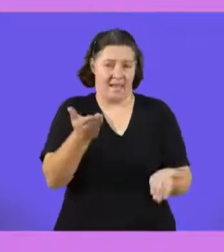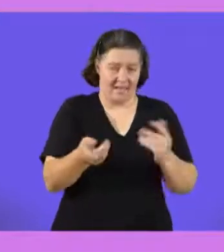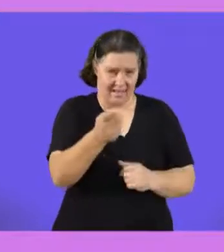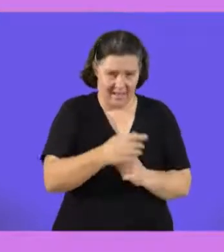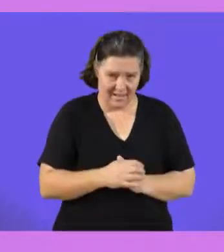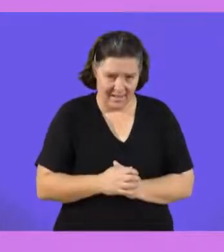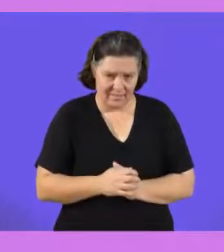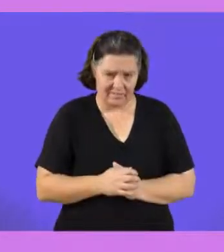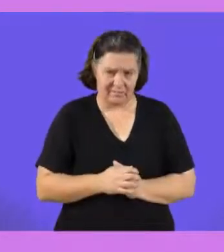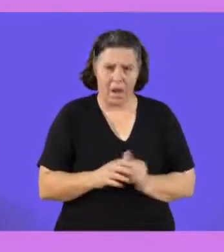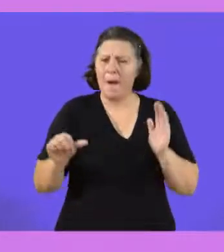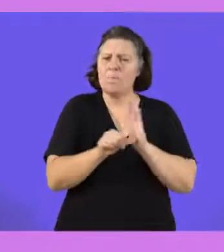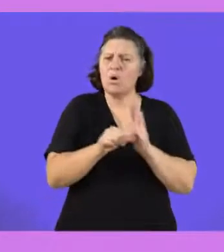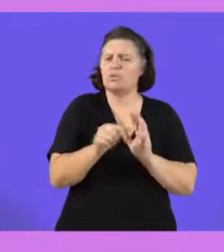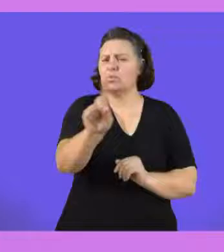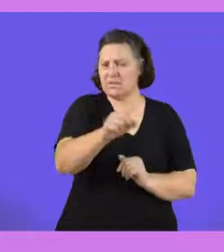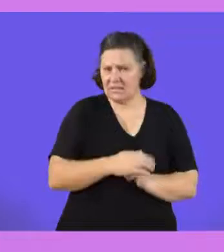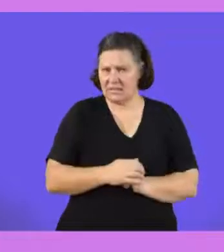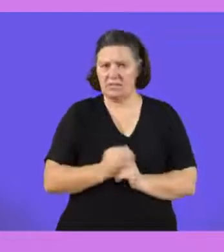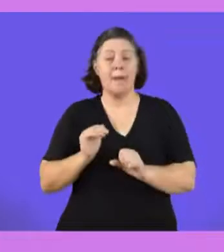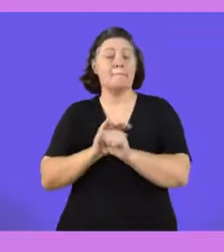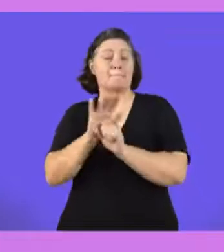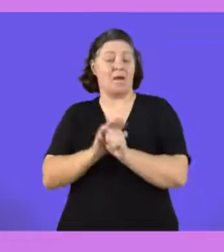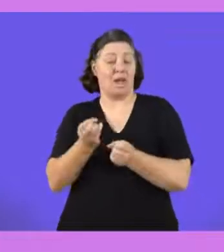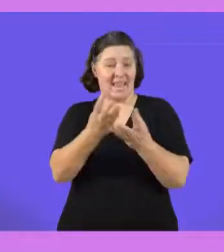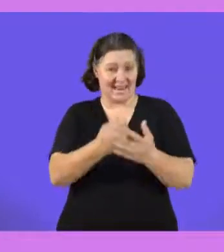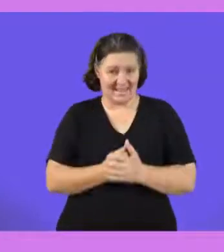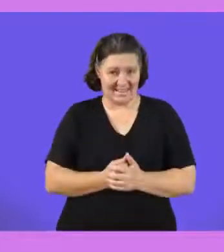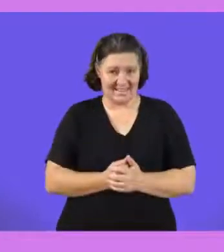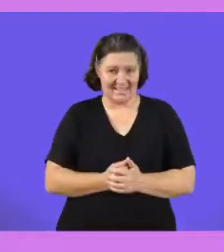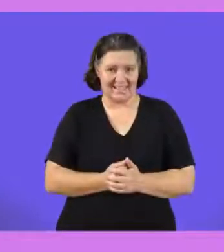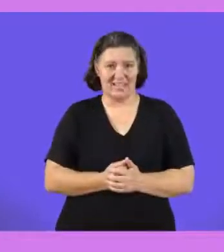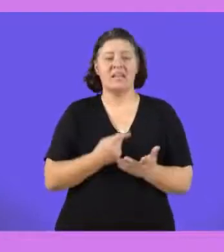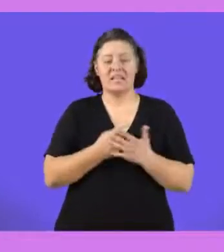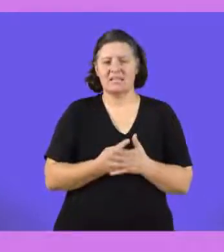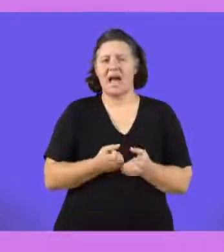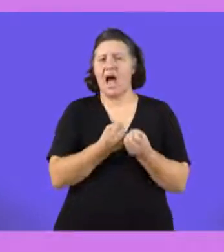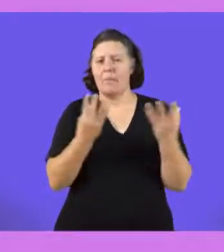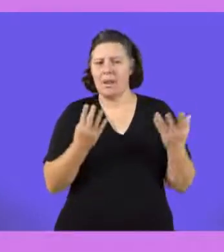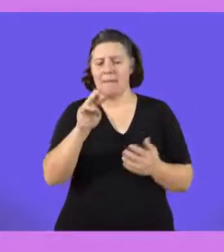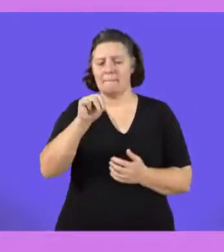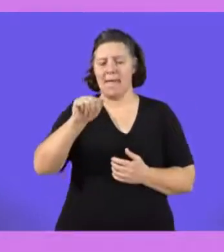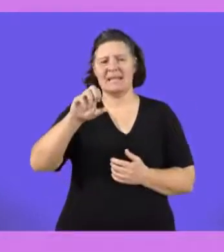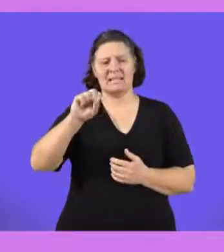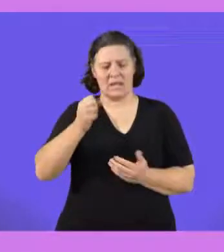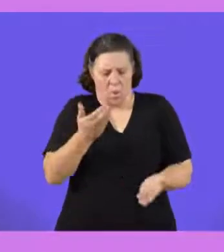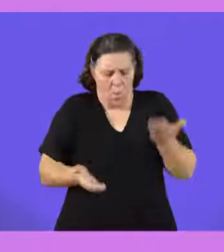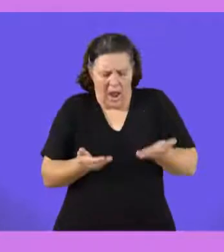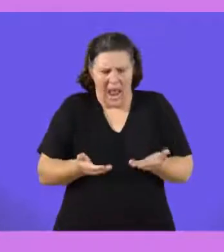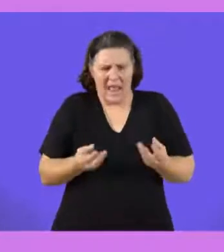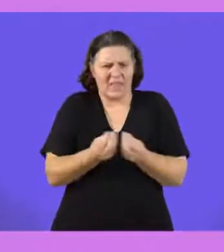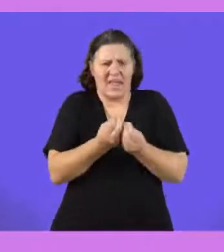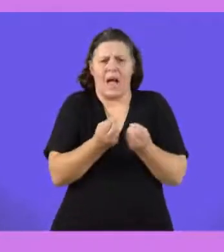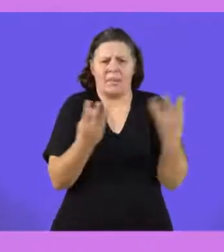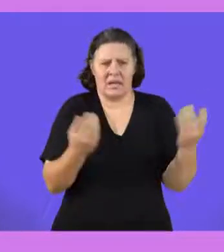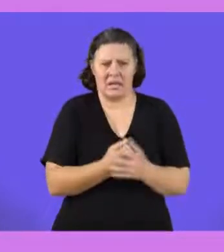mass. Right, so what is important here? Just a bit of background. Mass or weight, that's the amount of matter in an object.